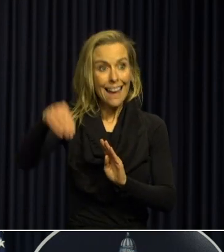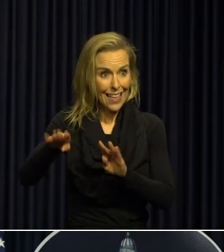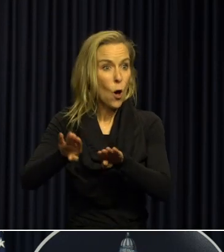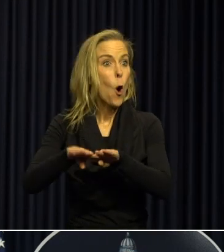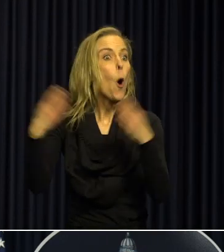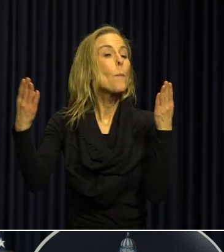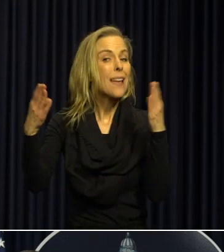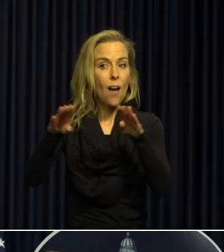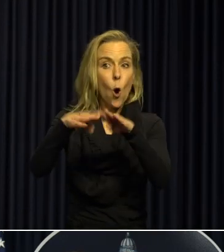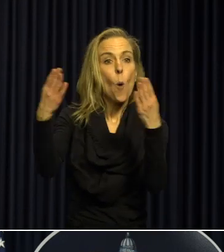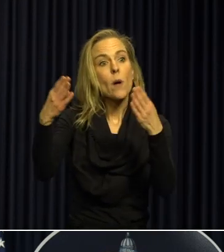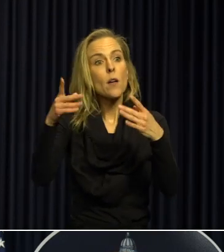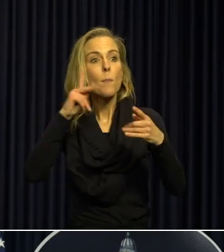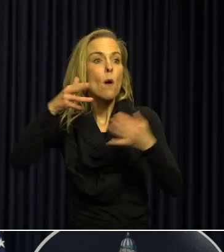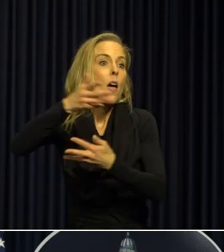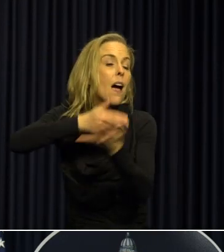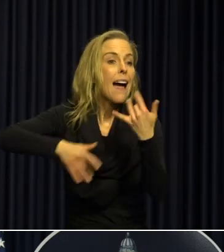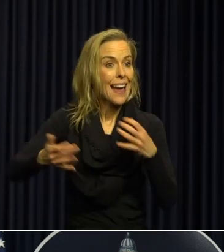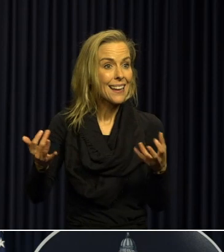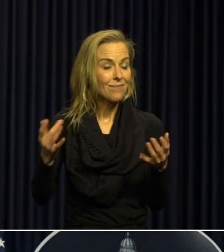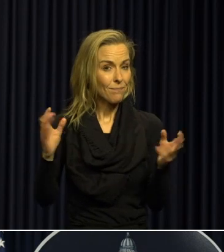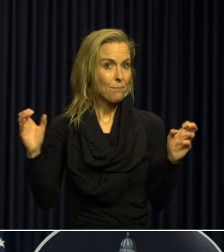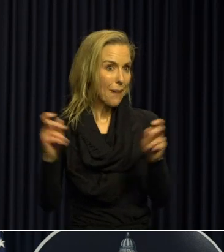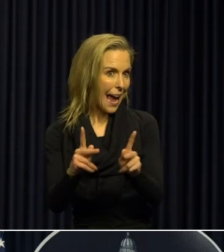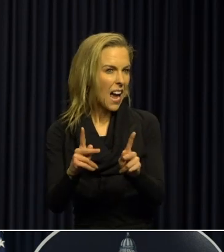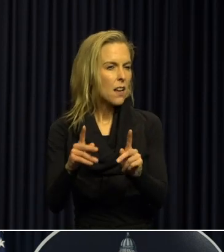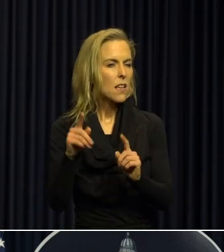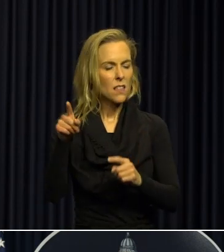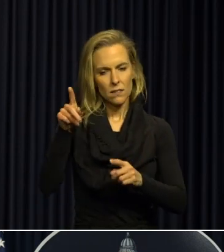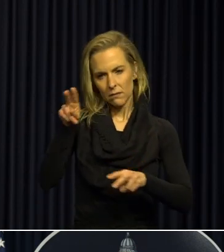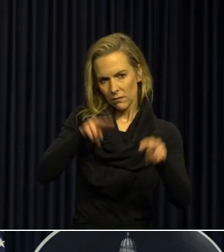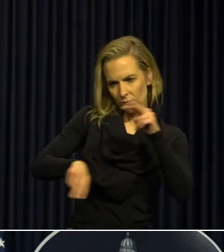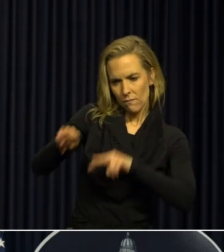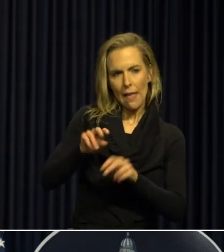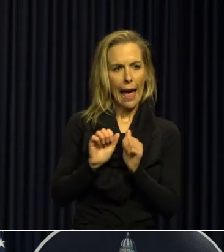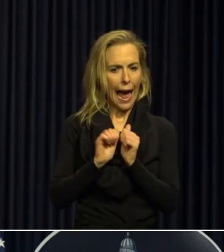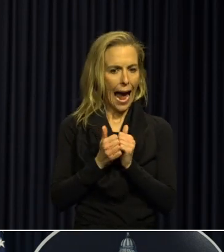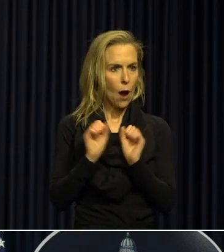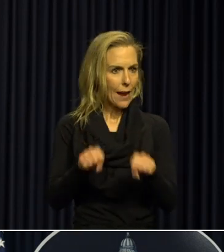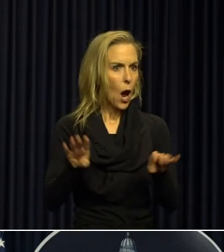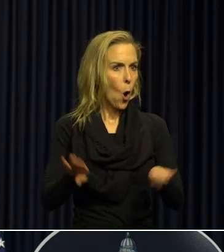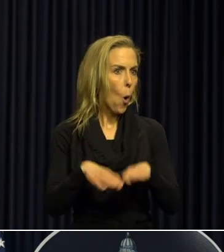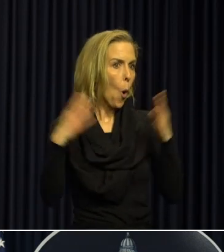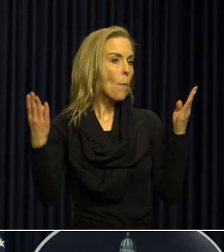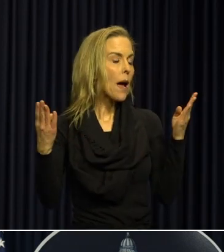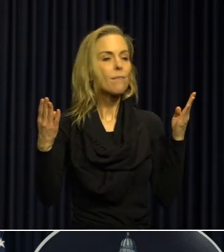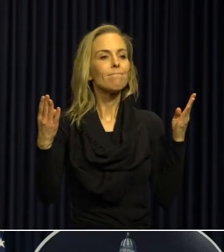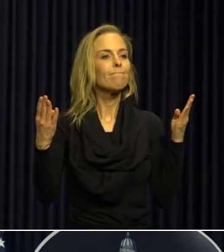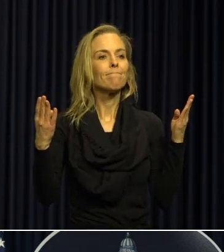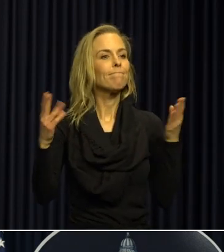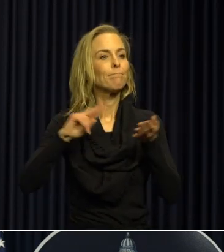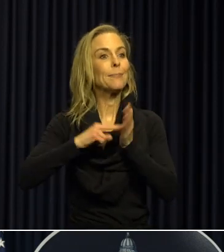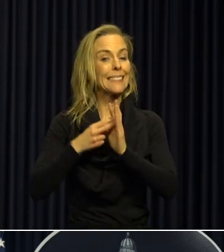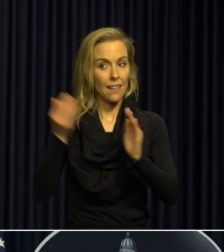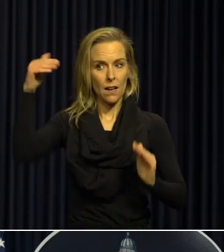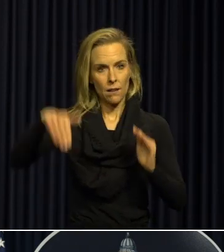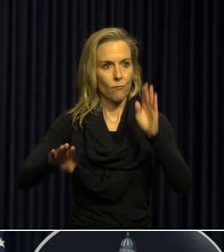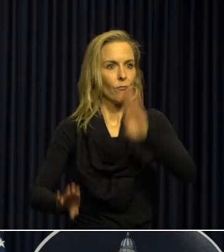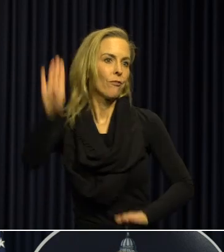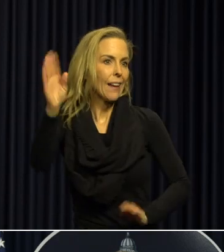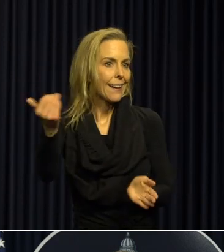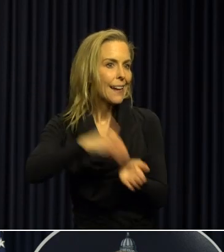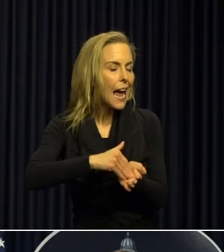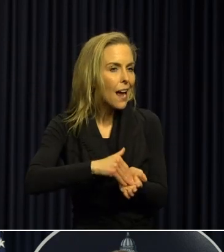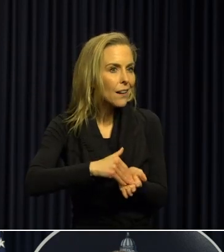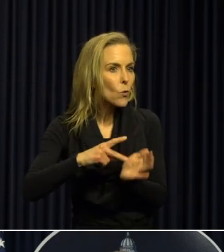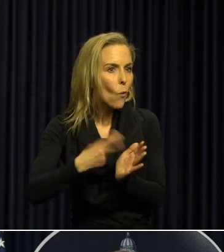right? They made decisions about how to reopen in a way that led to that second spike. What we've got